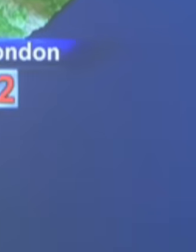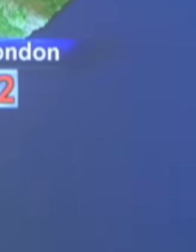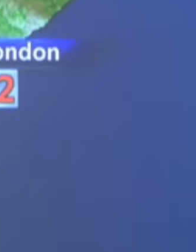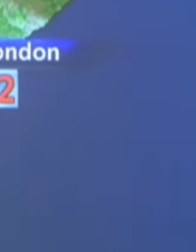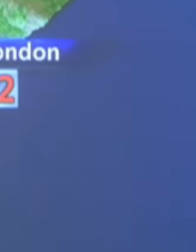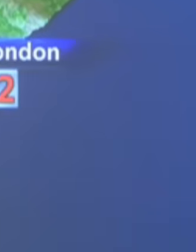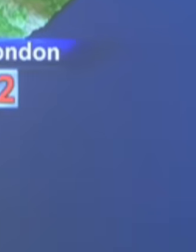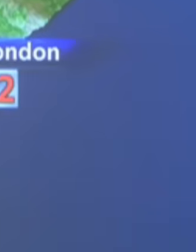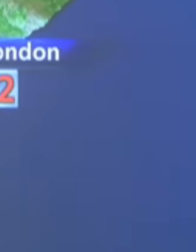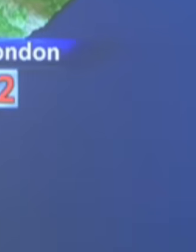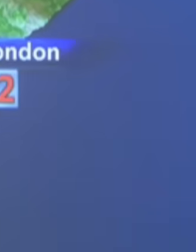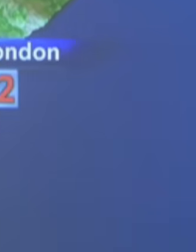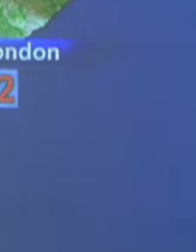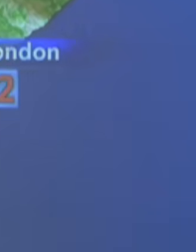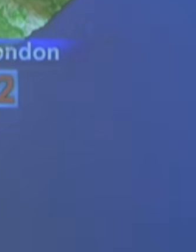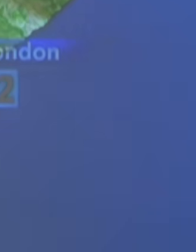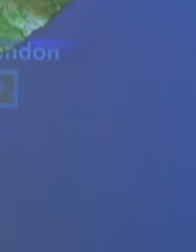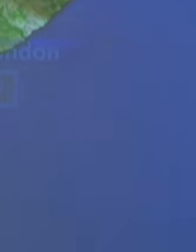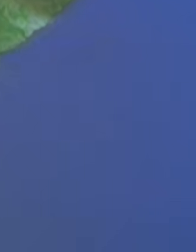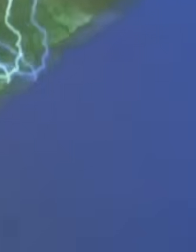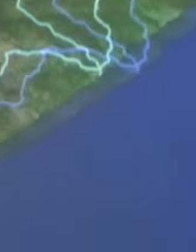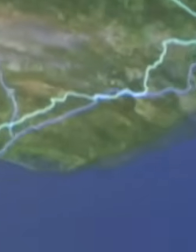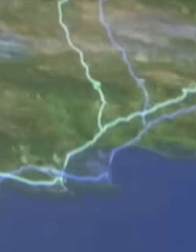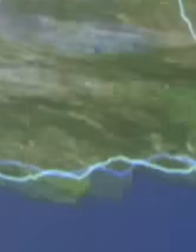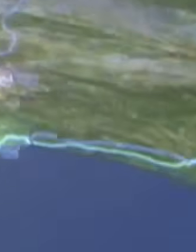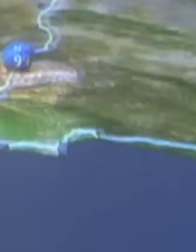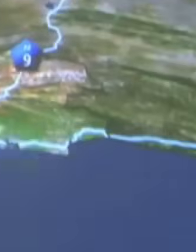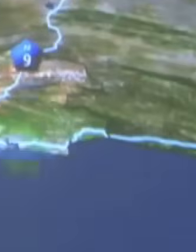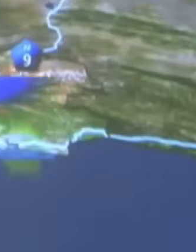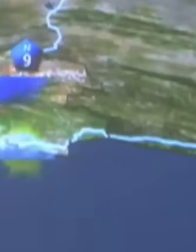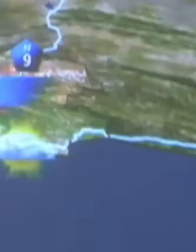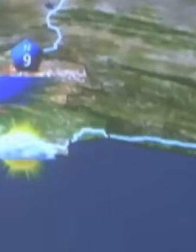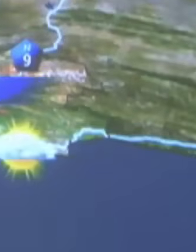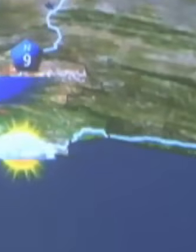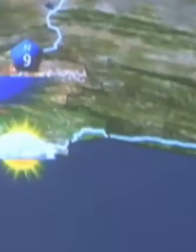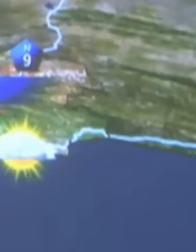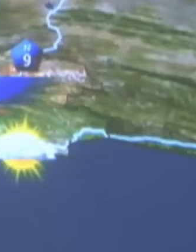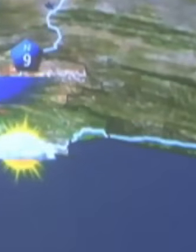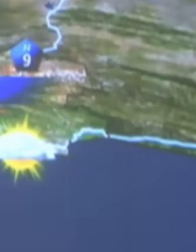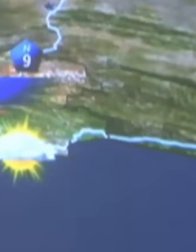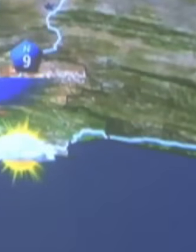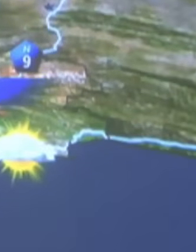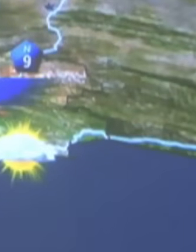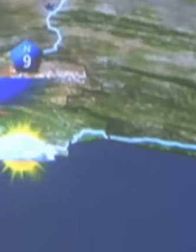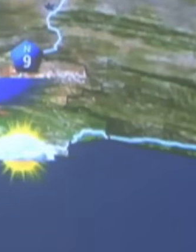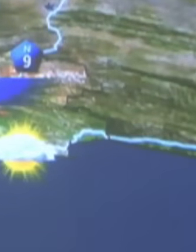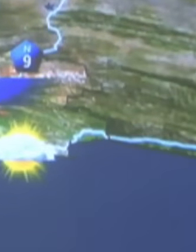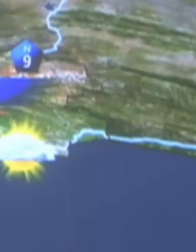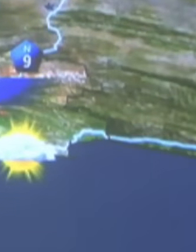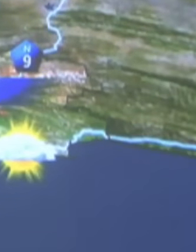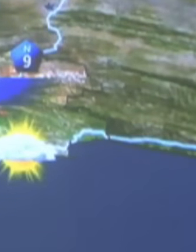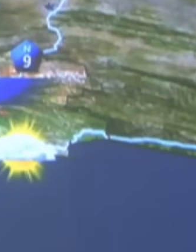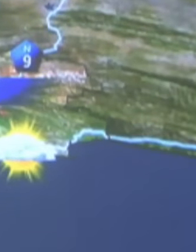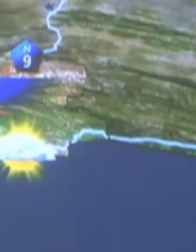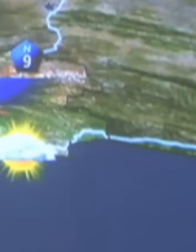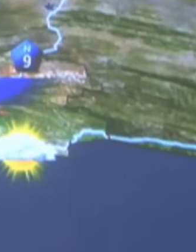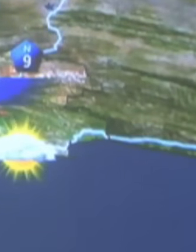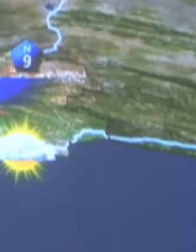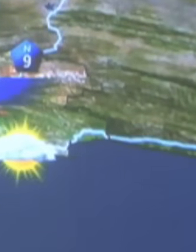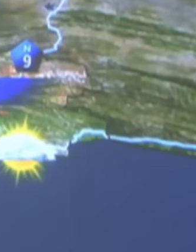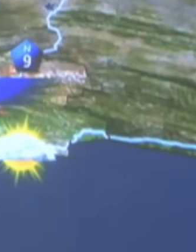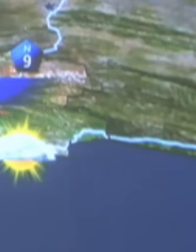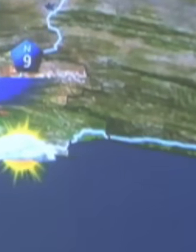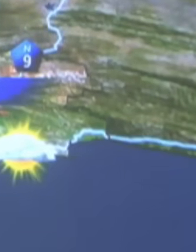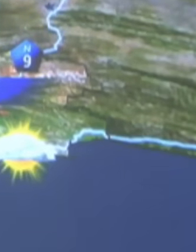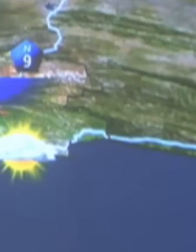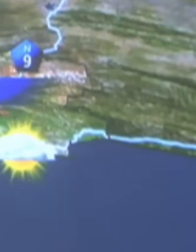mare o mona le mane le kgradi di ritha fela ho mashome a mabedi a metso e mehlano kaofela ka Bophirima o hlokomela ka Lensburg sentse ke shabile ka Worcester ka